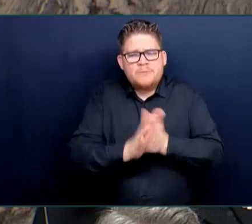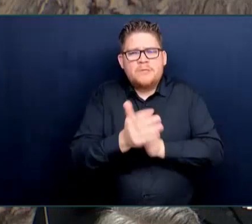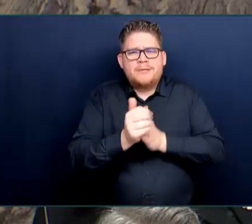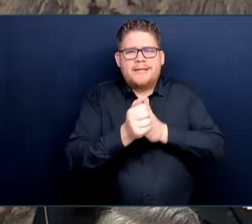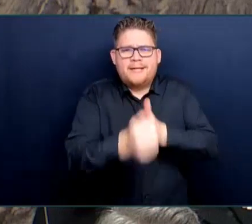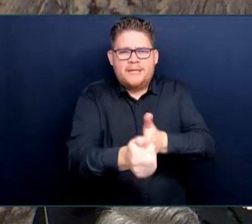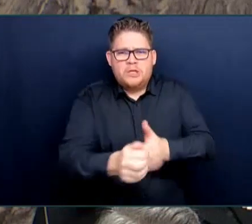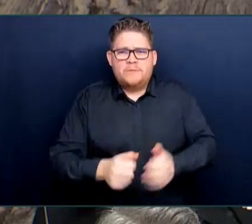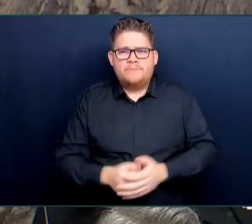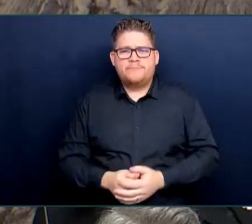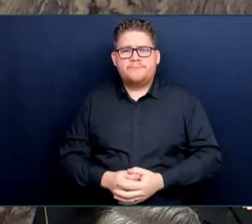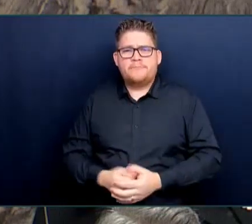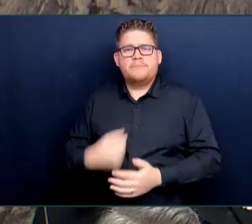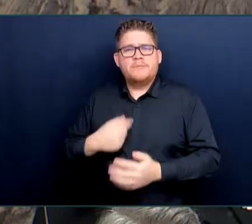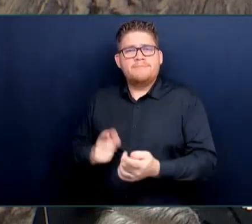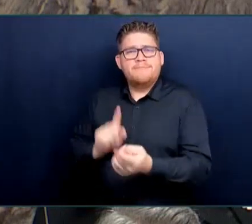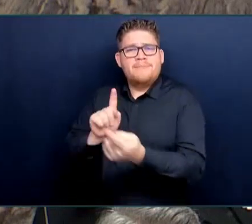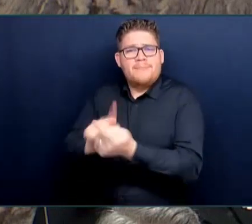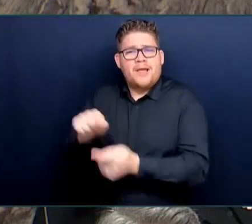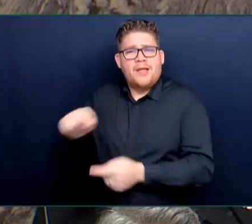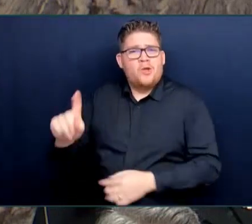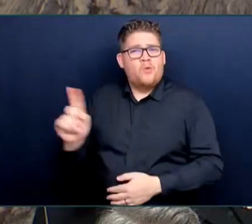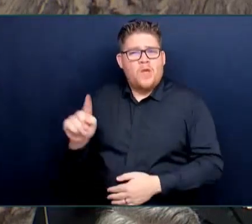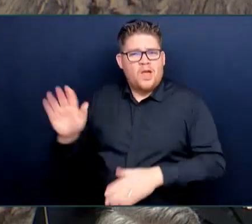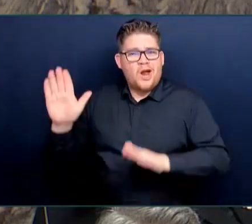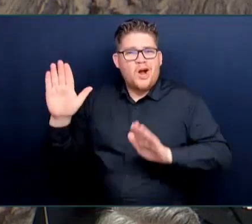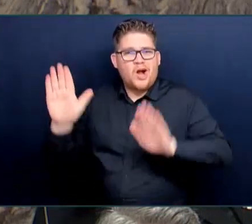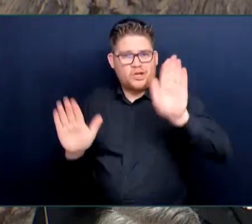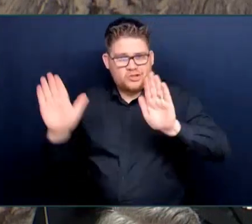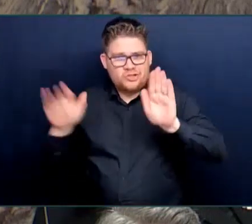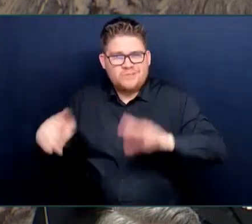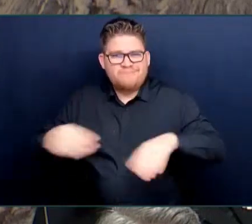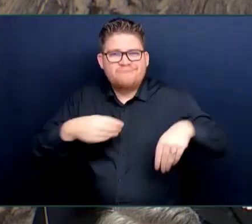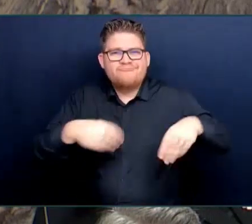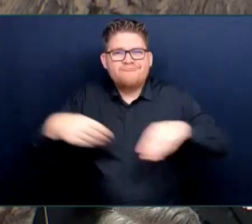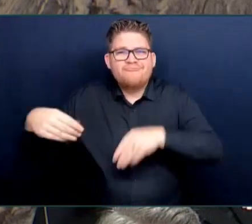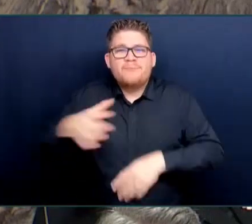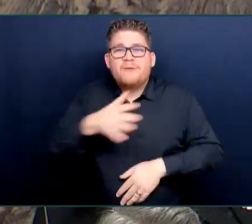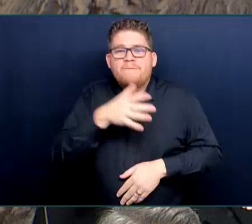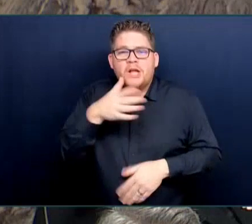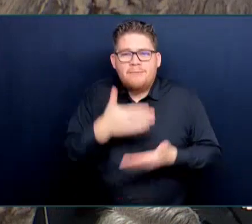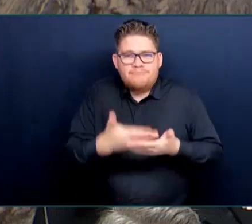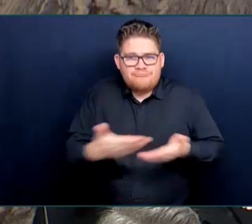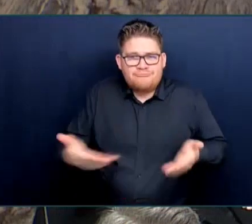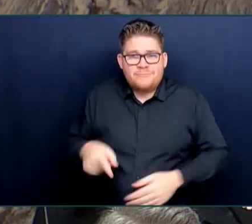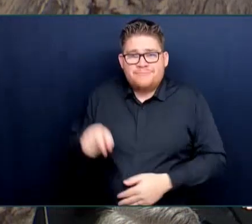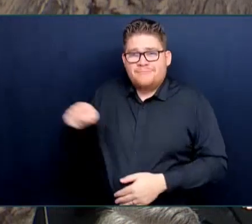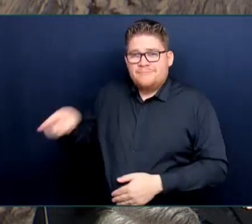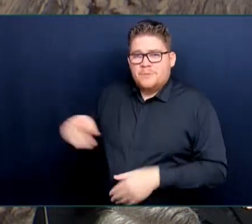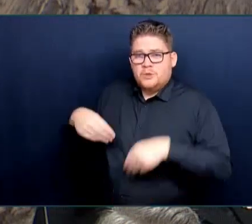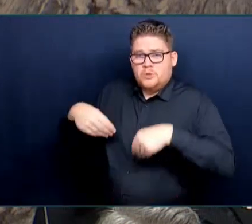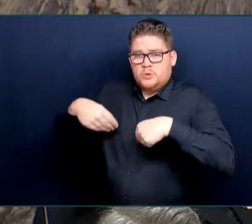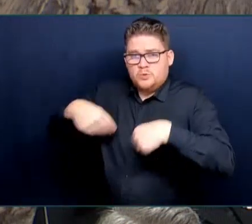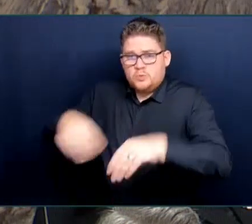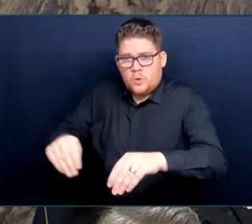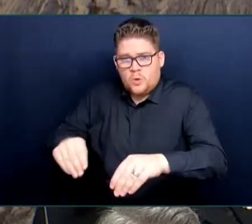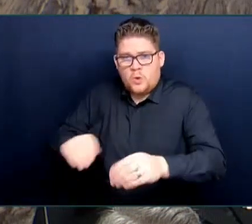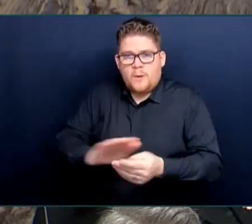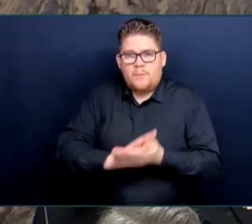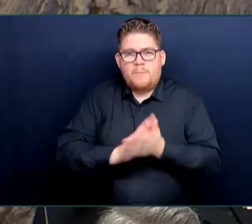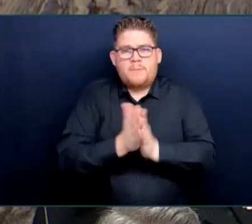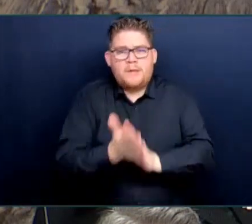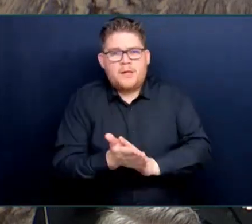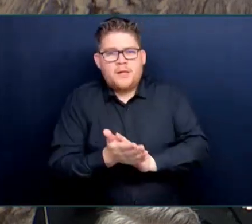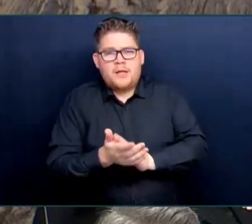and I conducted in 1991 when Jack sold his farm to become the now famous Northview Golf Course. After selling the Cloverdale